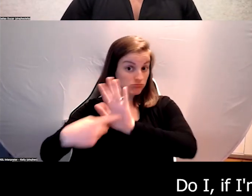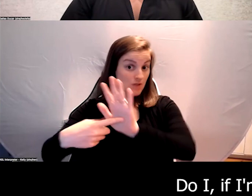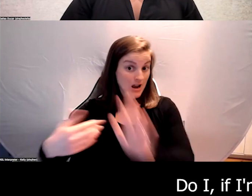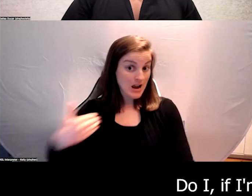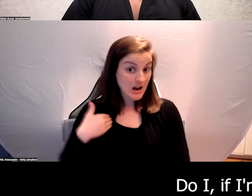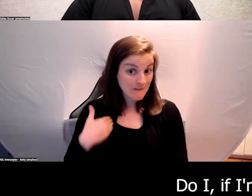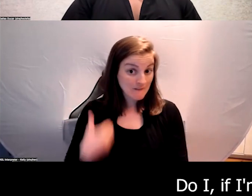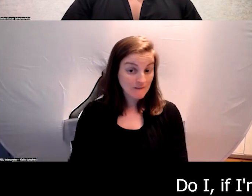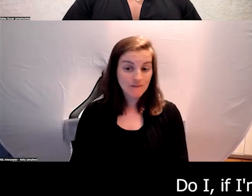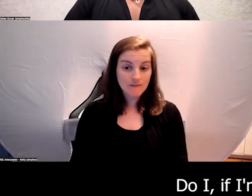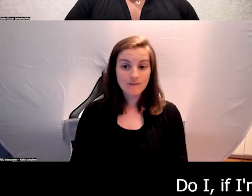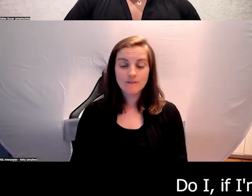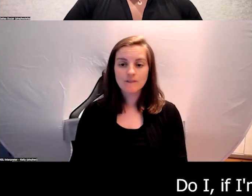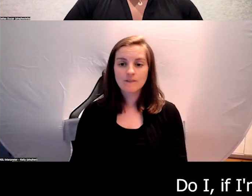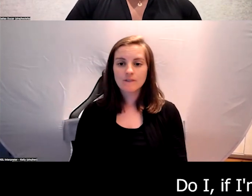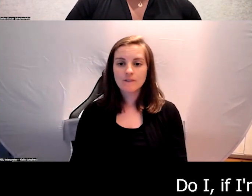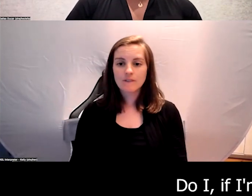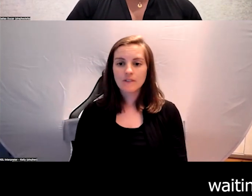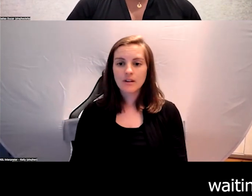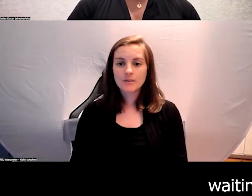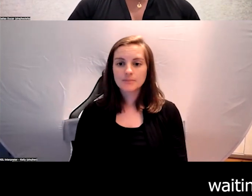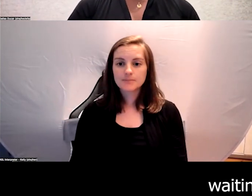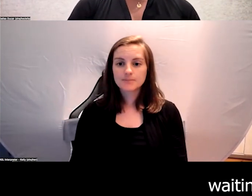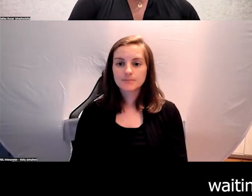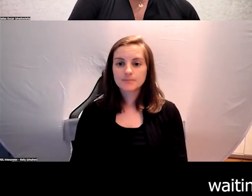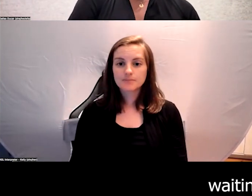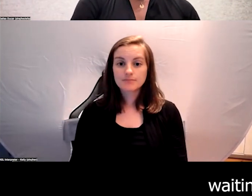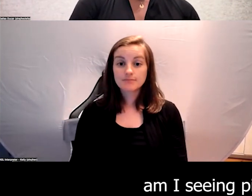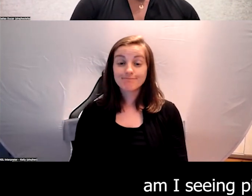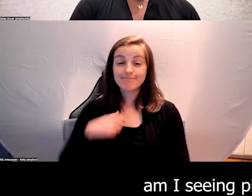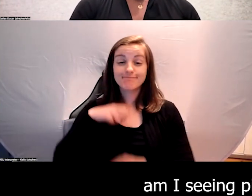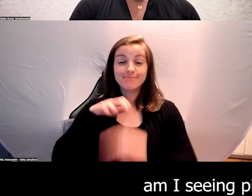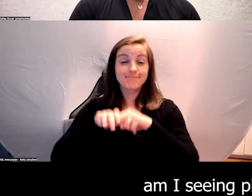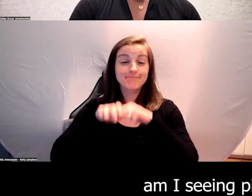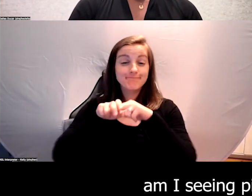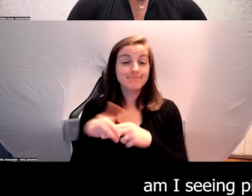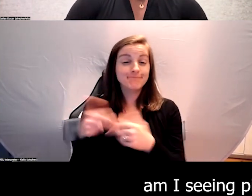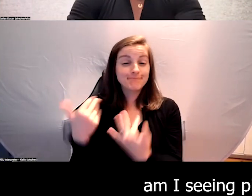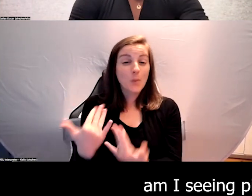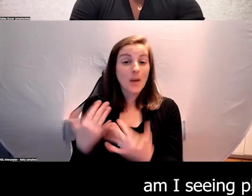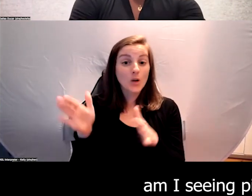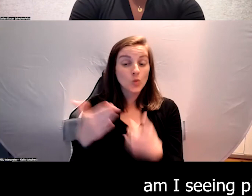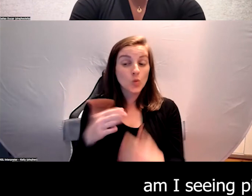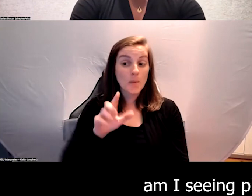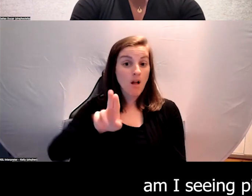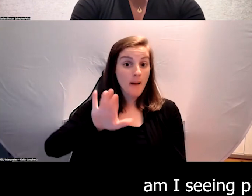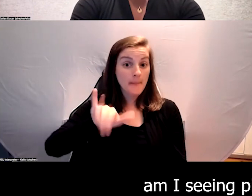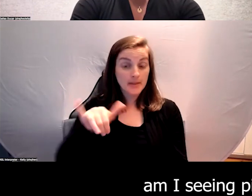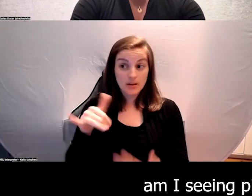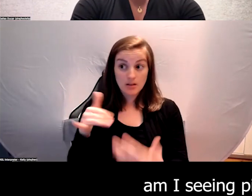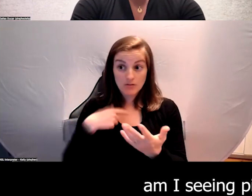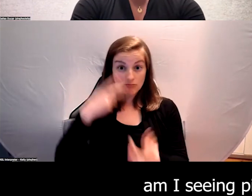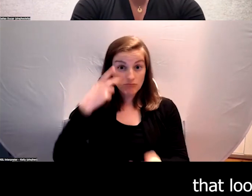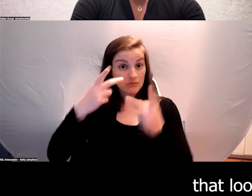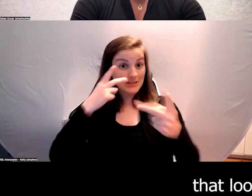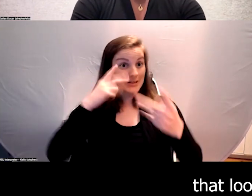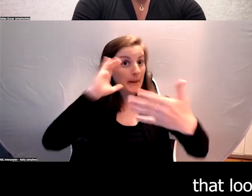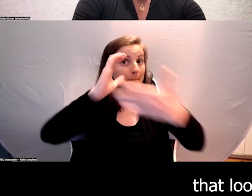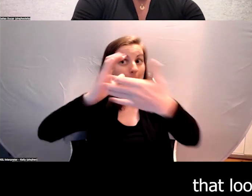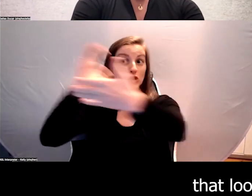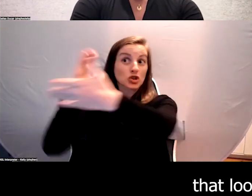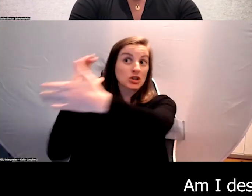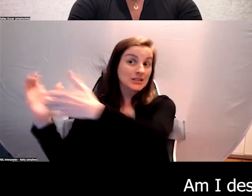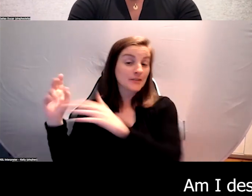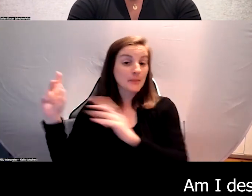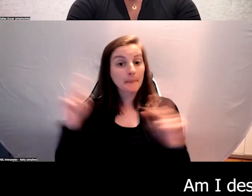If I'm sitting in a waiting room, am I seeing pictures of people that look like